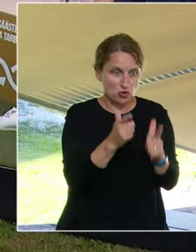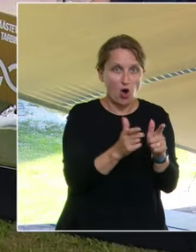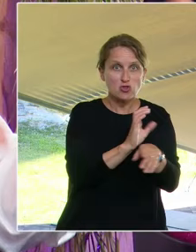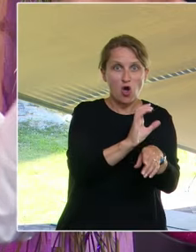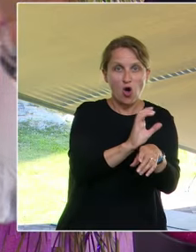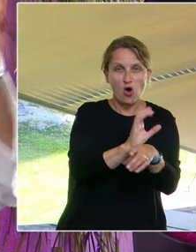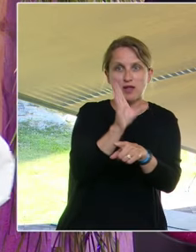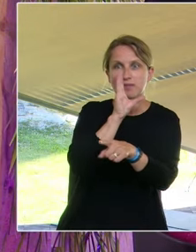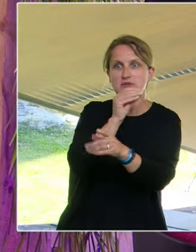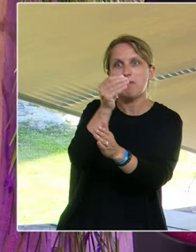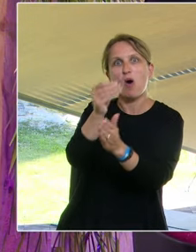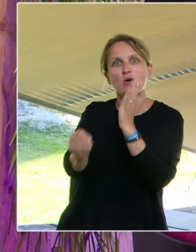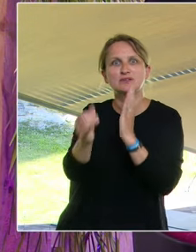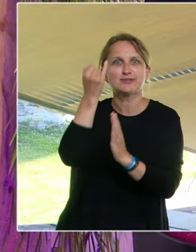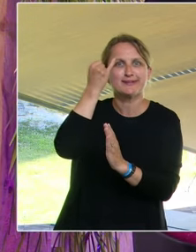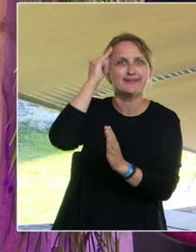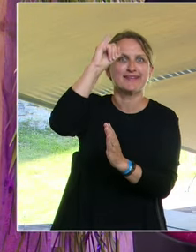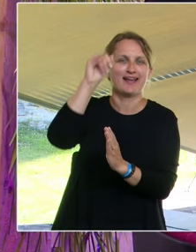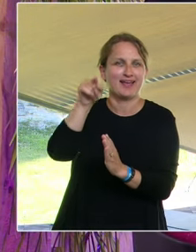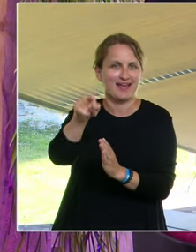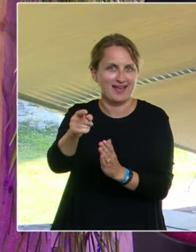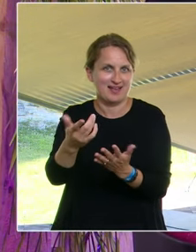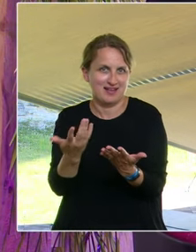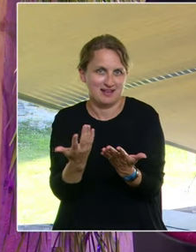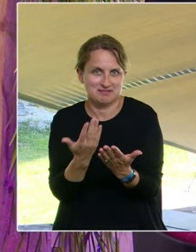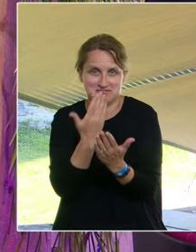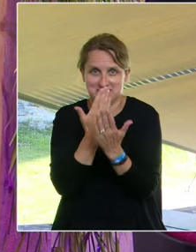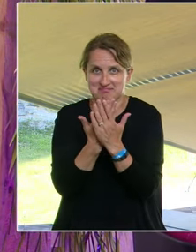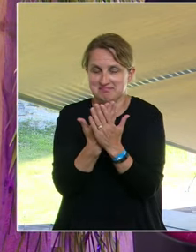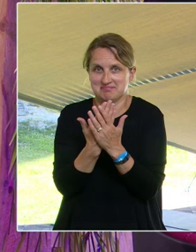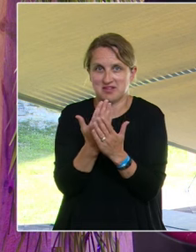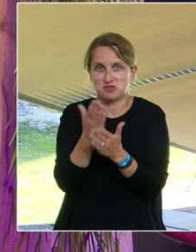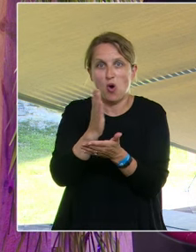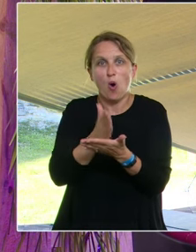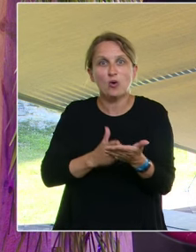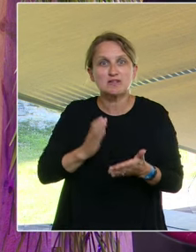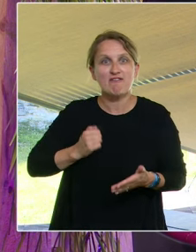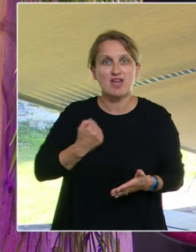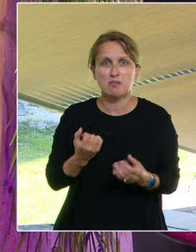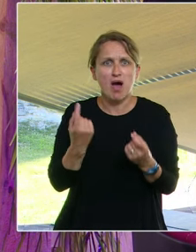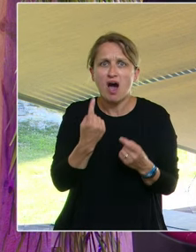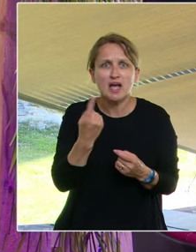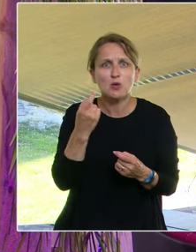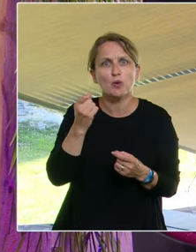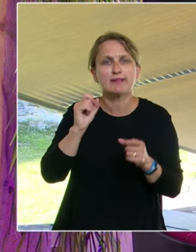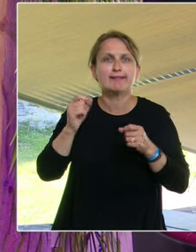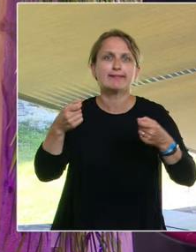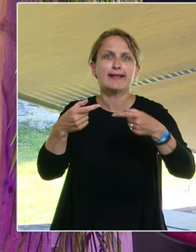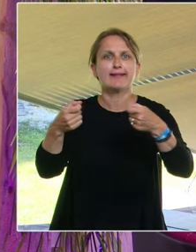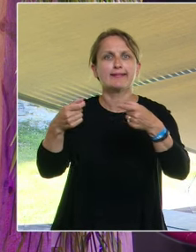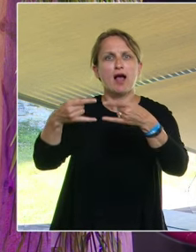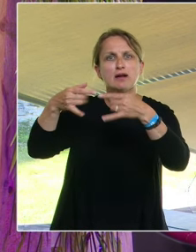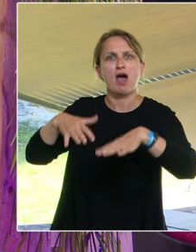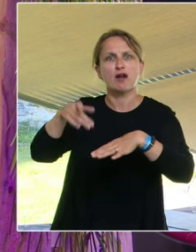the manufacturing. Then we do have those who are creating only digital. And of course, when all this